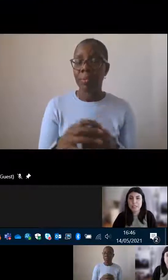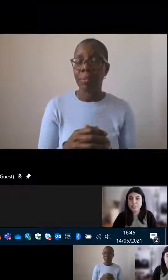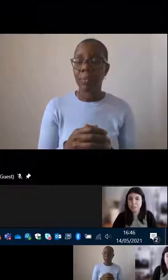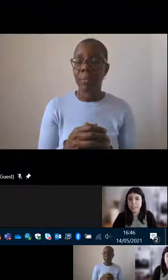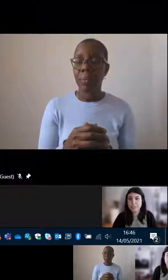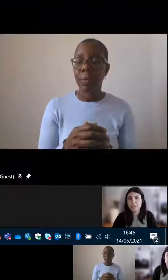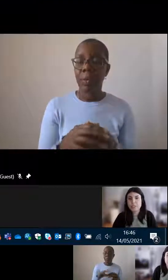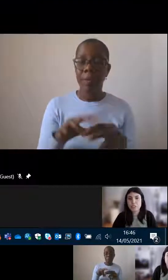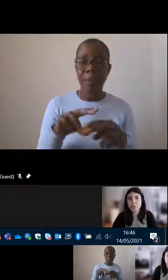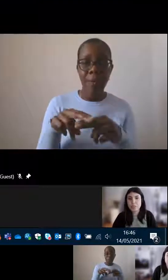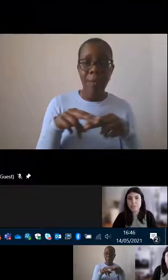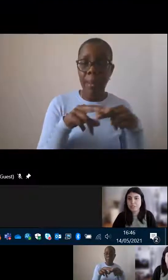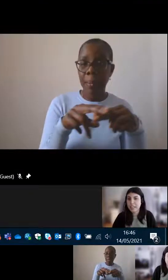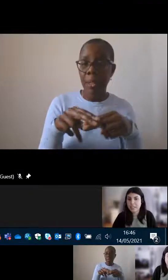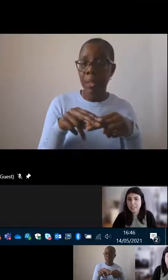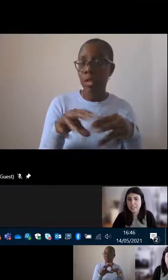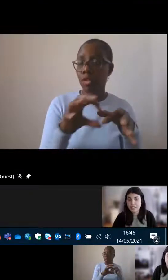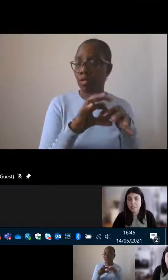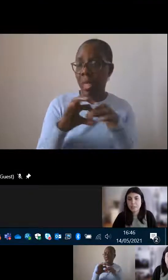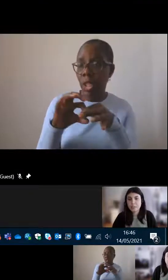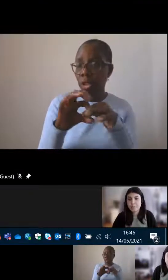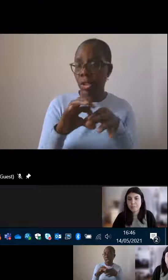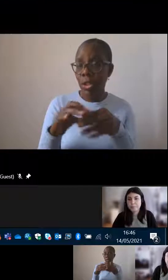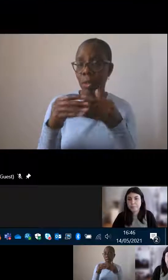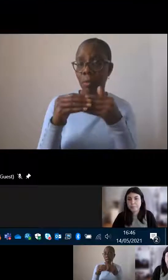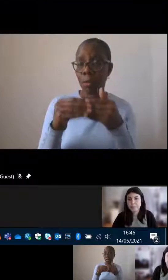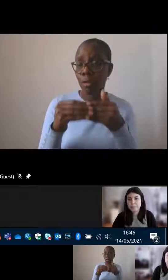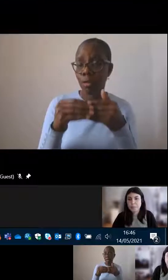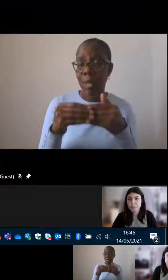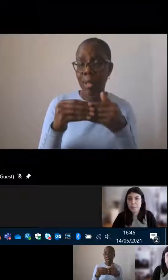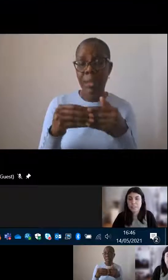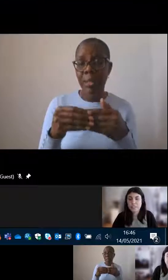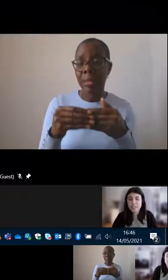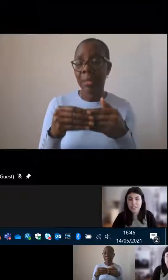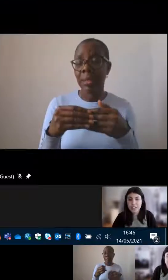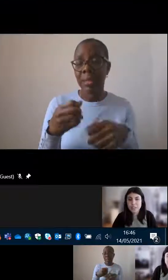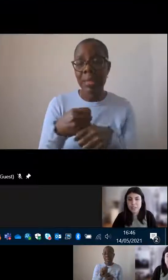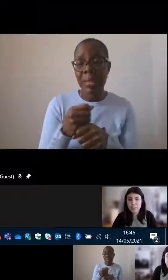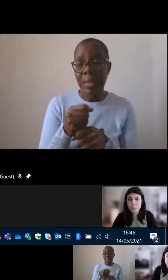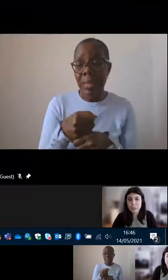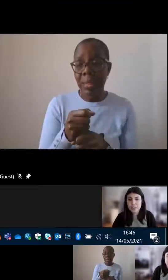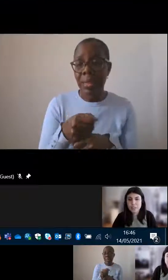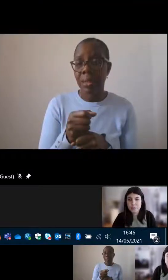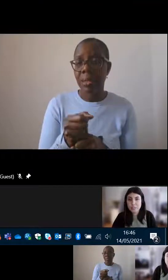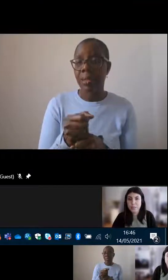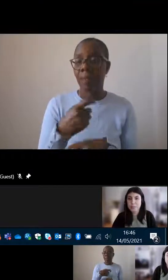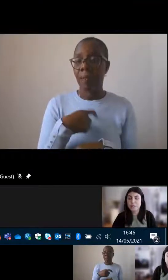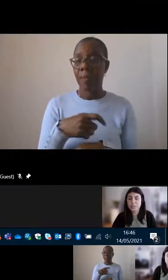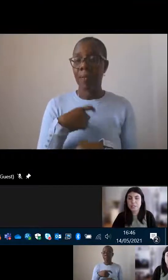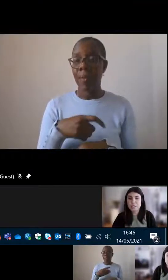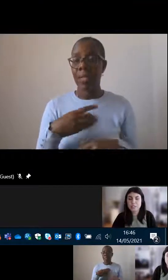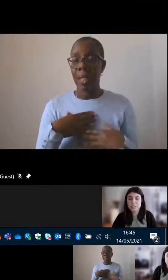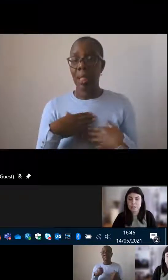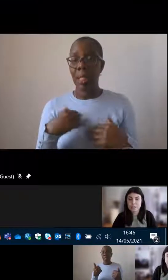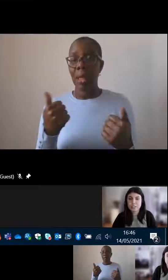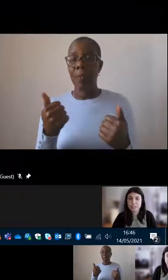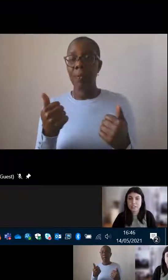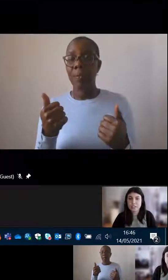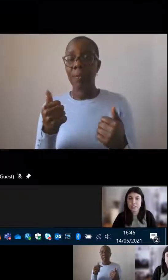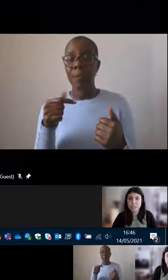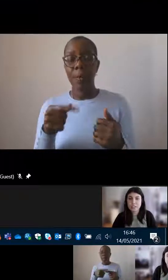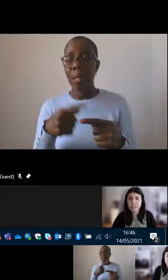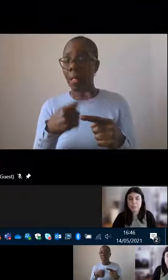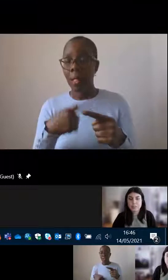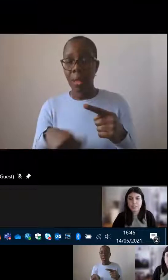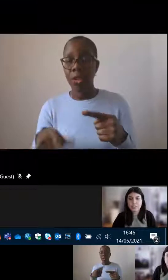on families, relationships, friends. Maybe physical health as well is a big one this last